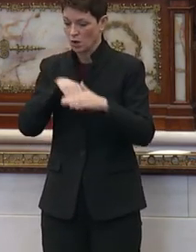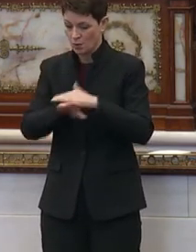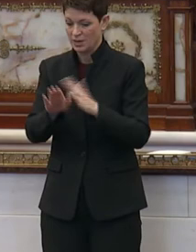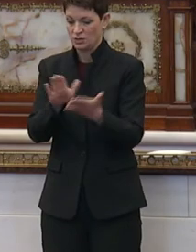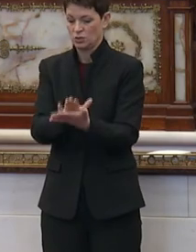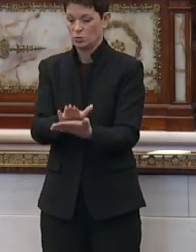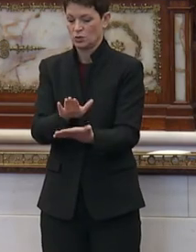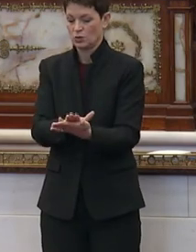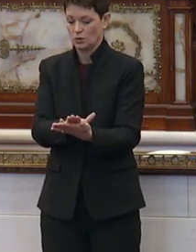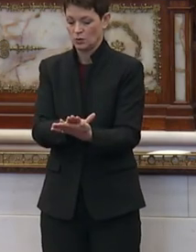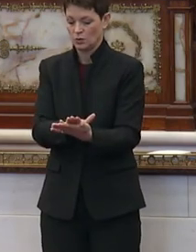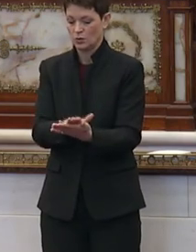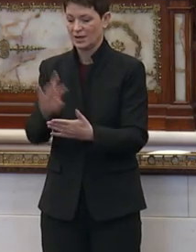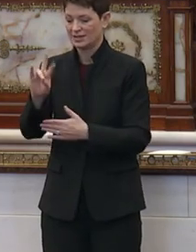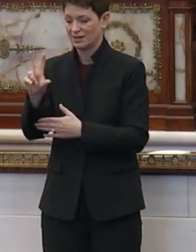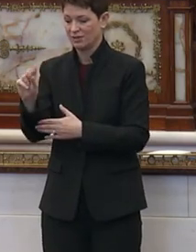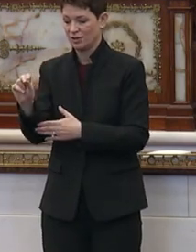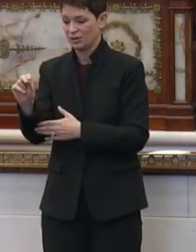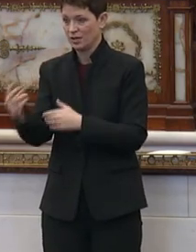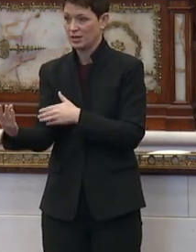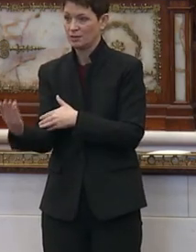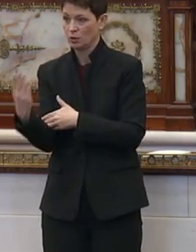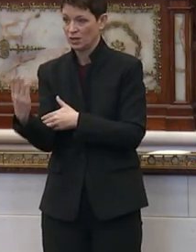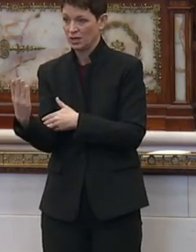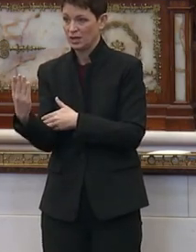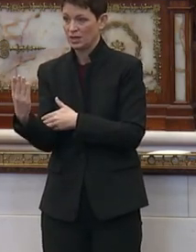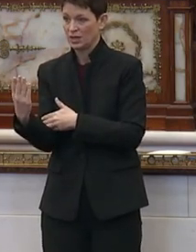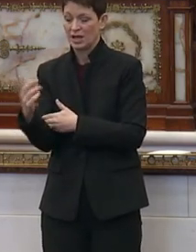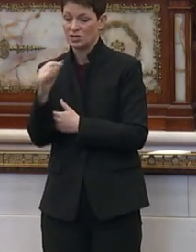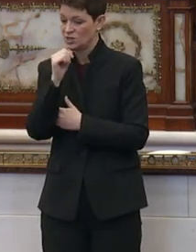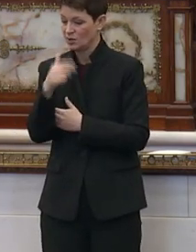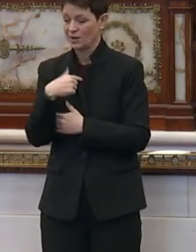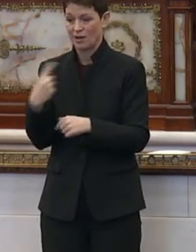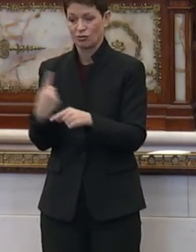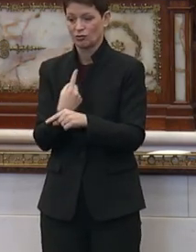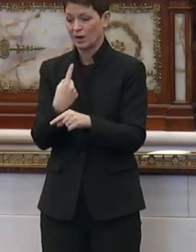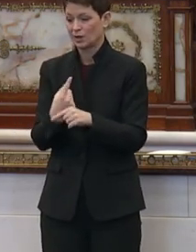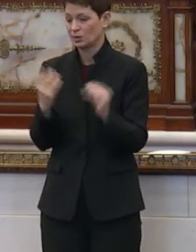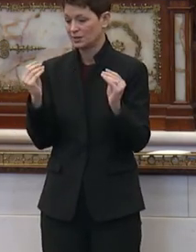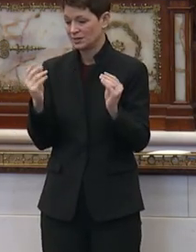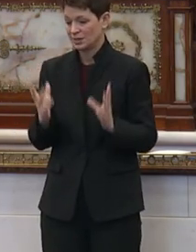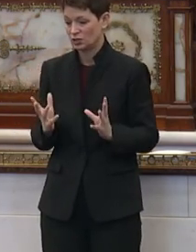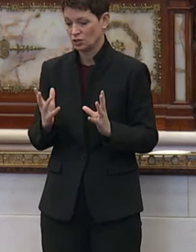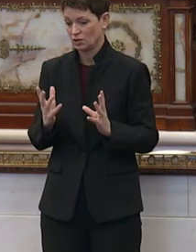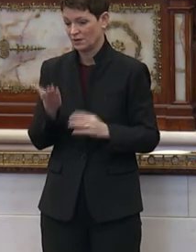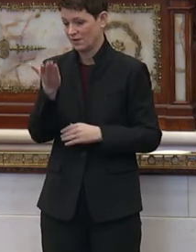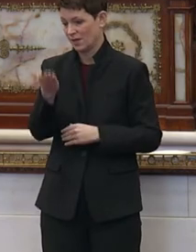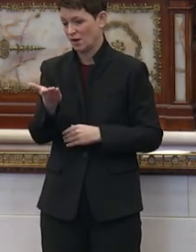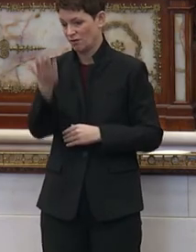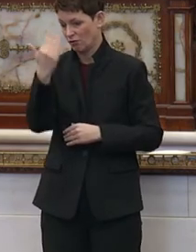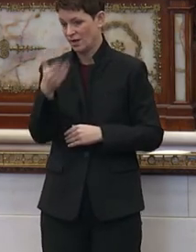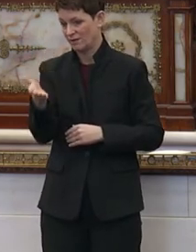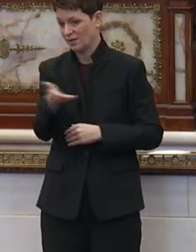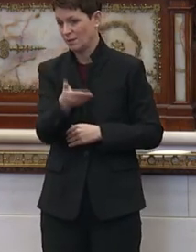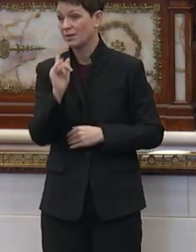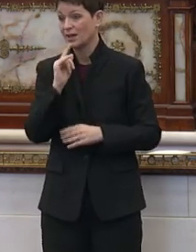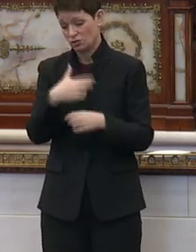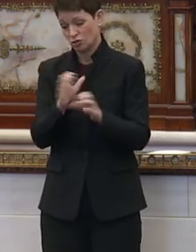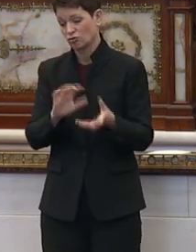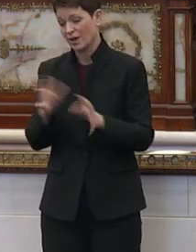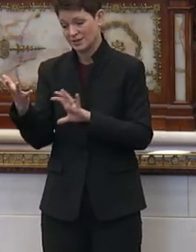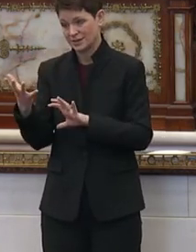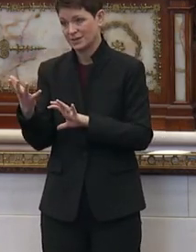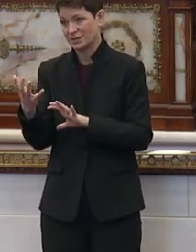into school at 7:30 a.m. and do not have a regular teacher in front of them. That is a crisis